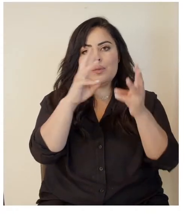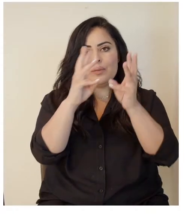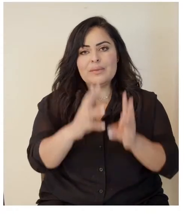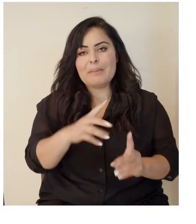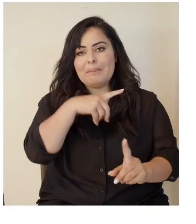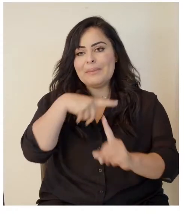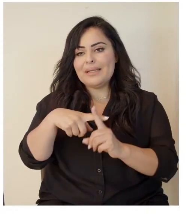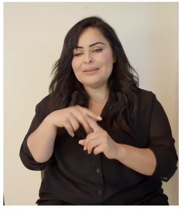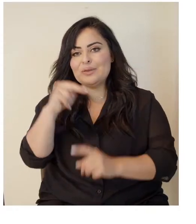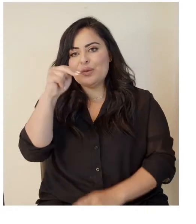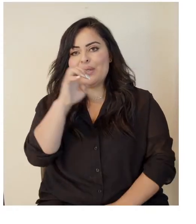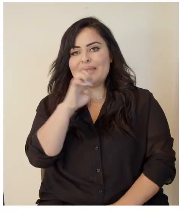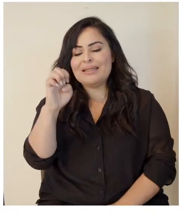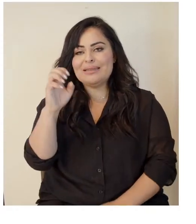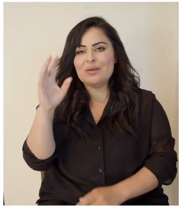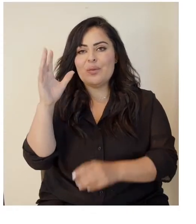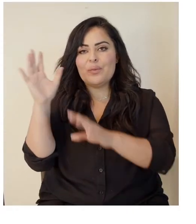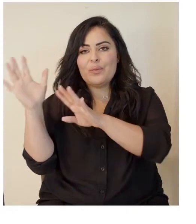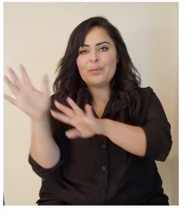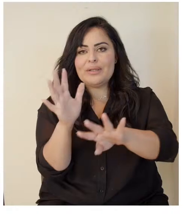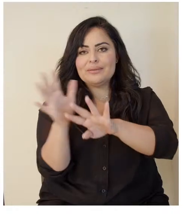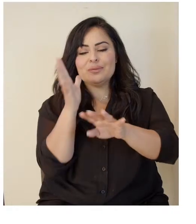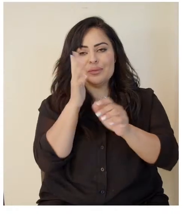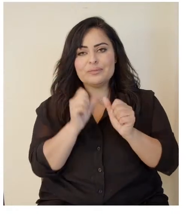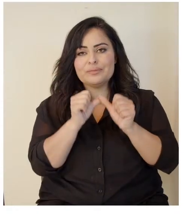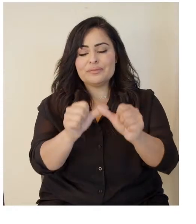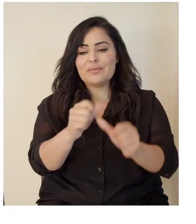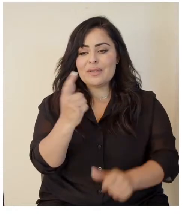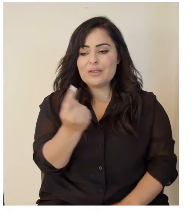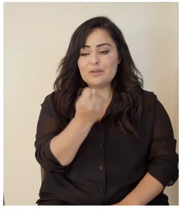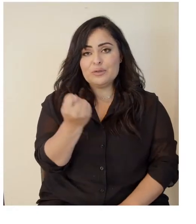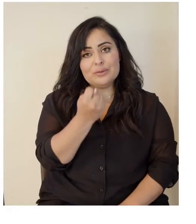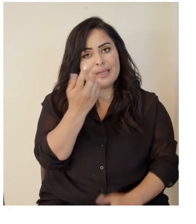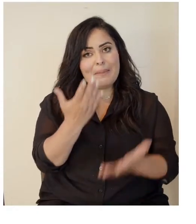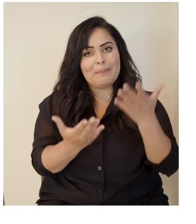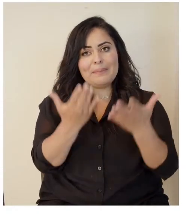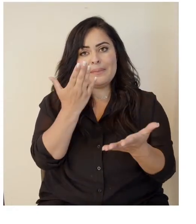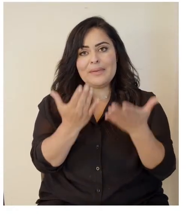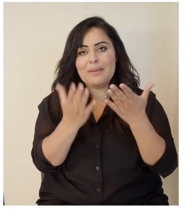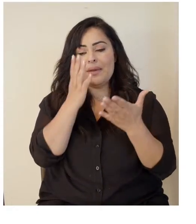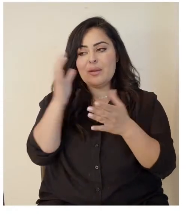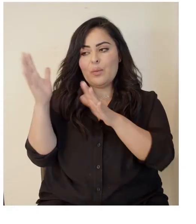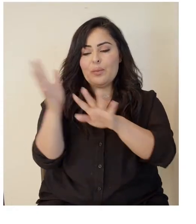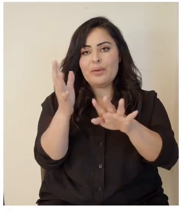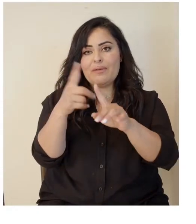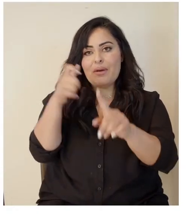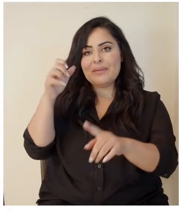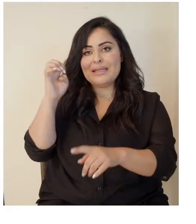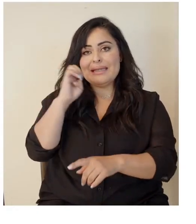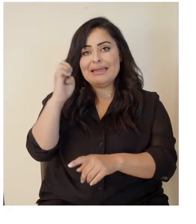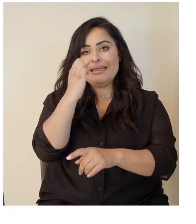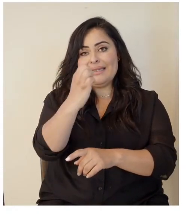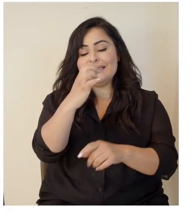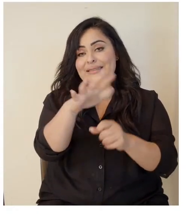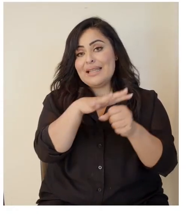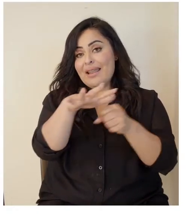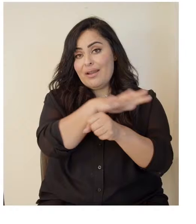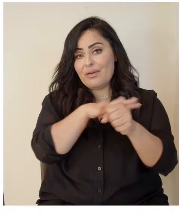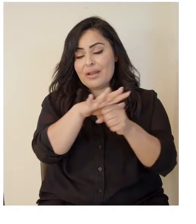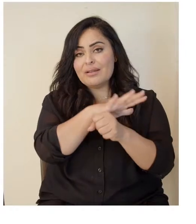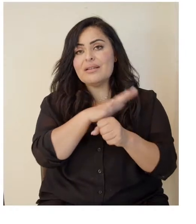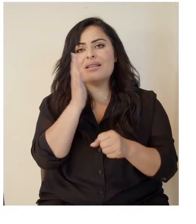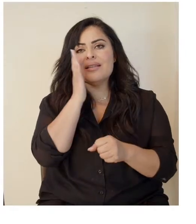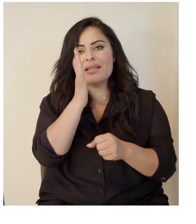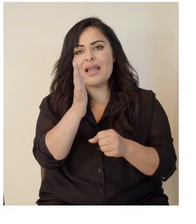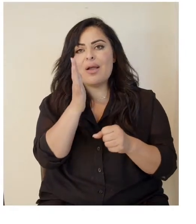with those northeast winds continuing. On Tuesday, there's potential for those winds to be a little bit more out of the east, be a little bit better aligned, and that could allow